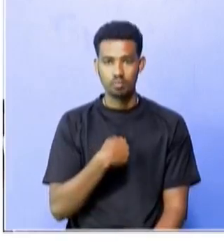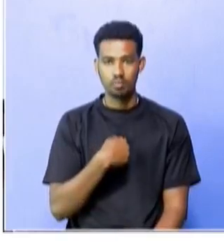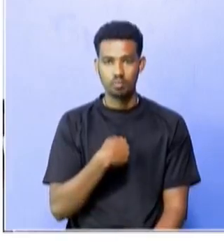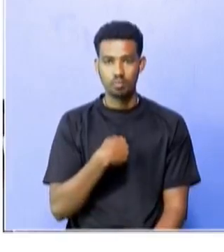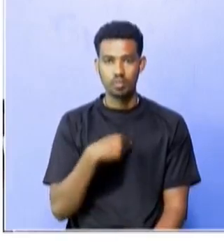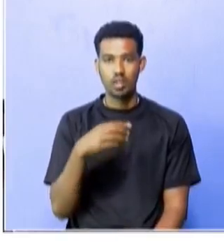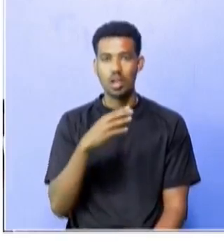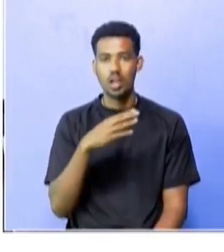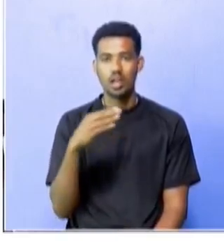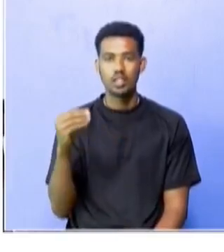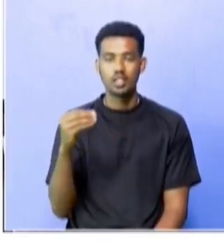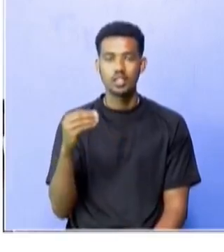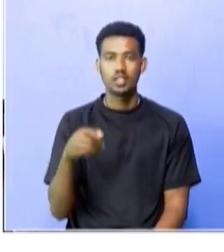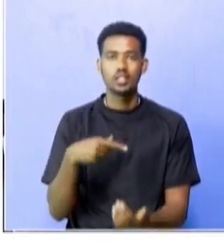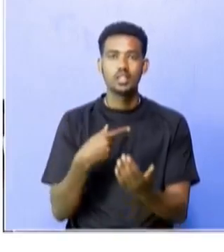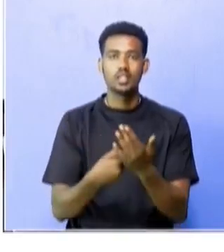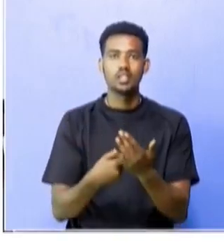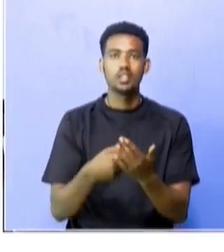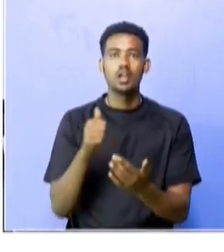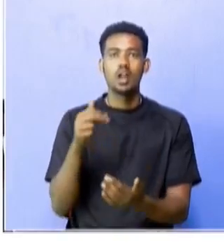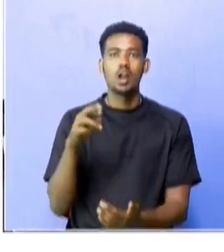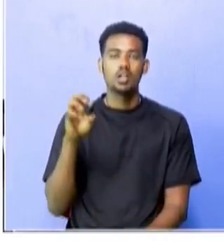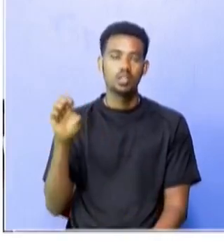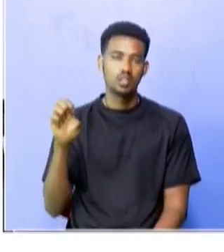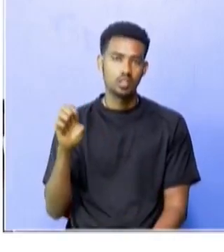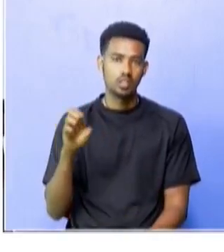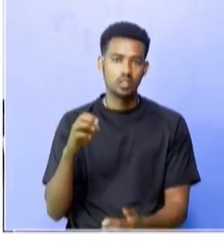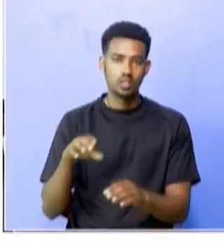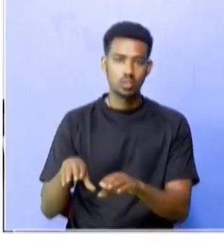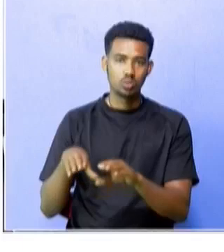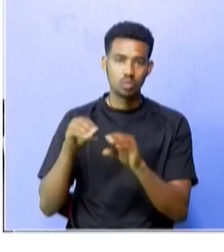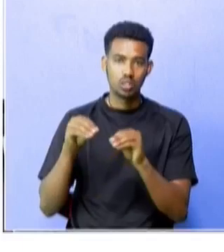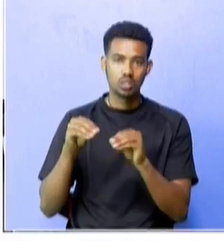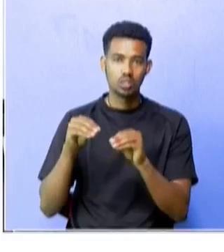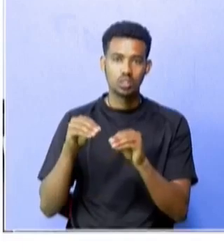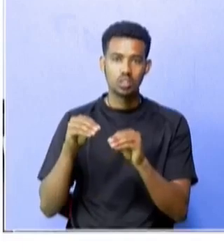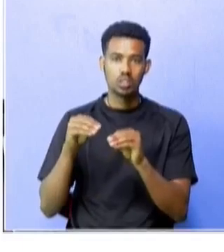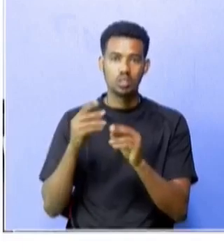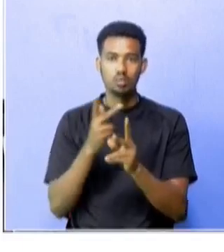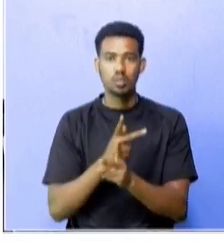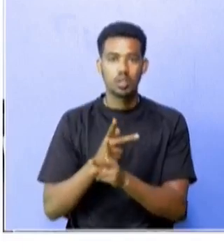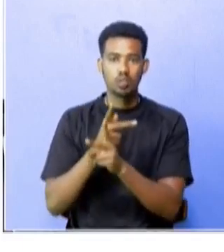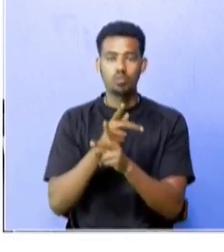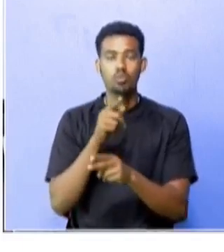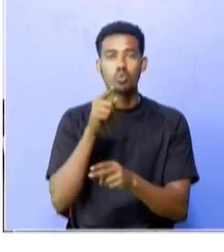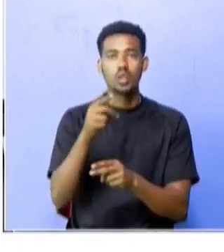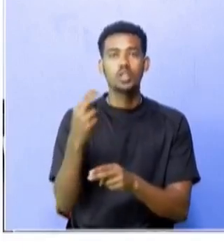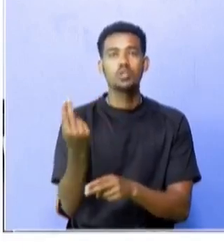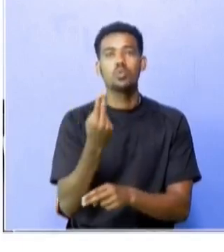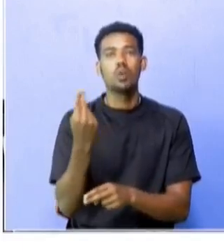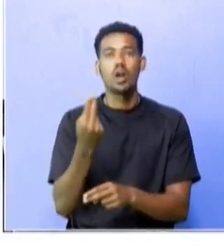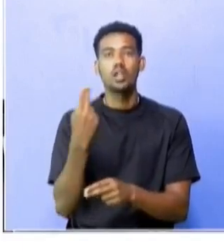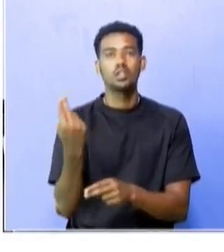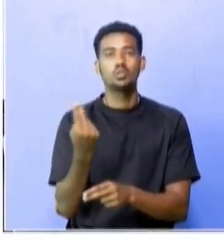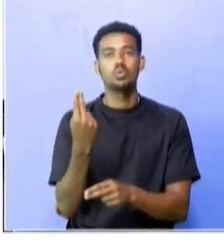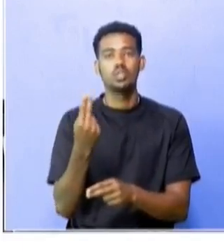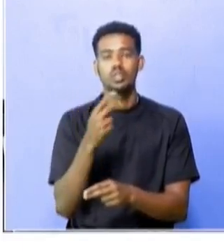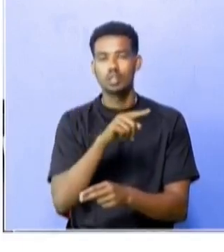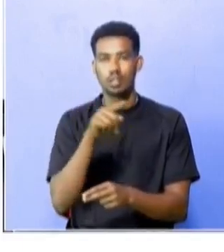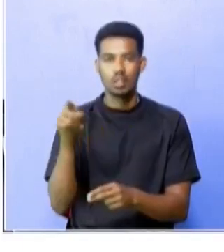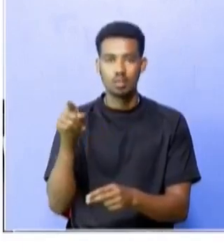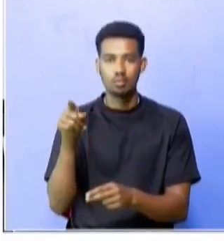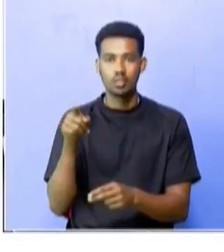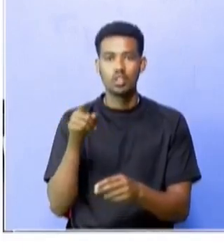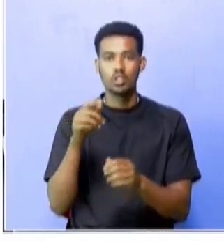and here is are. Students, be careful when you are using them. When